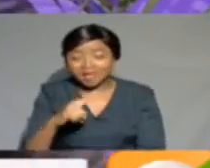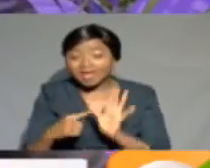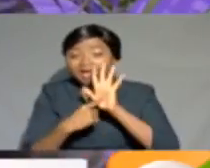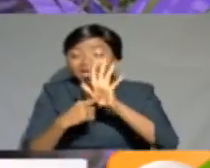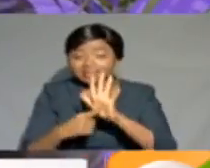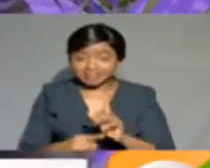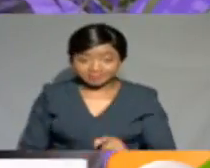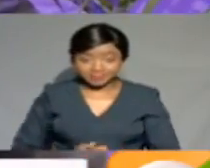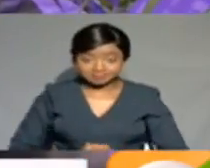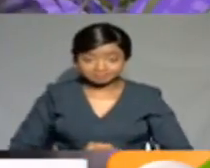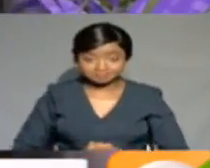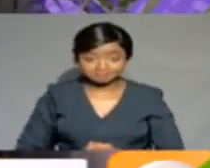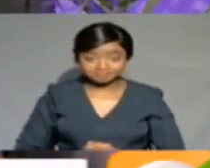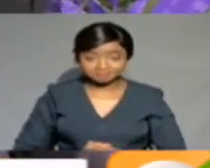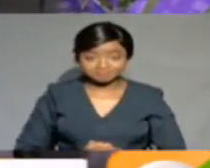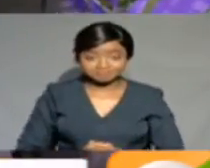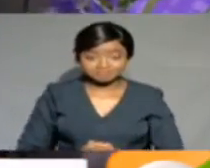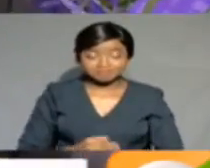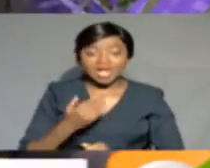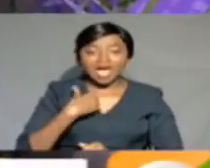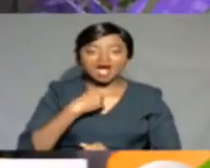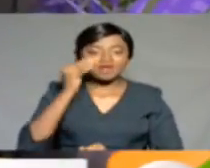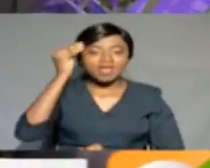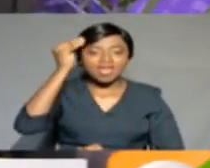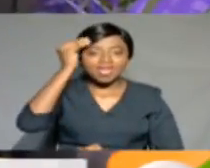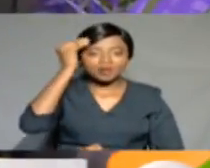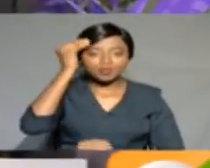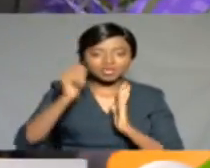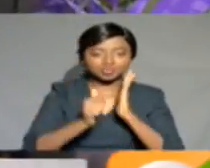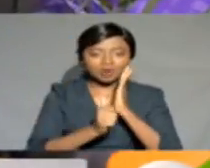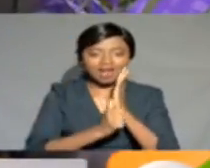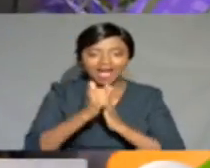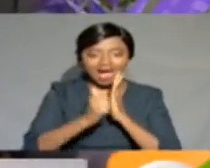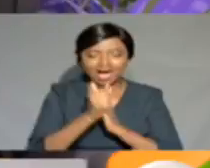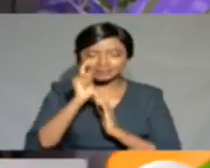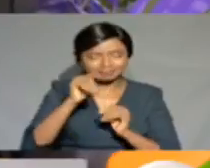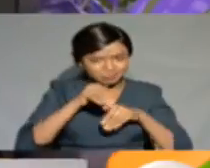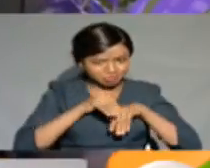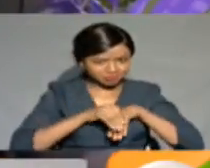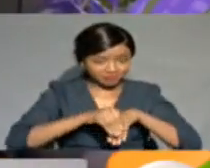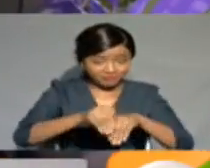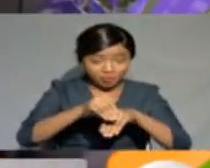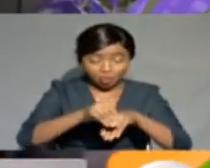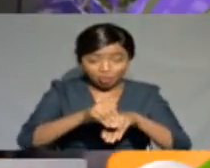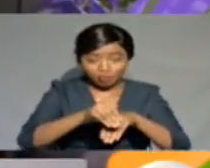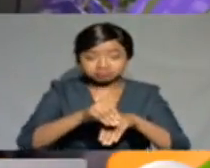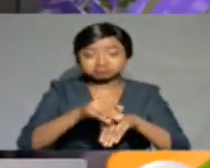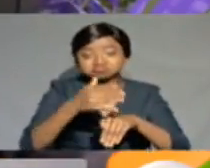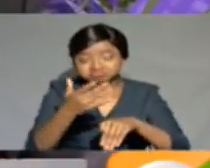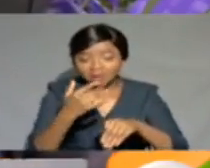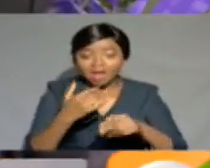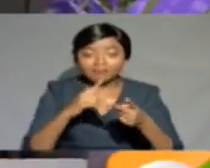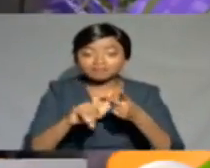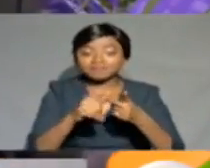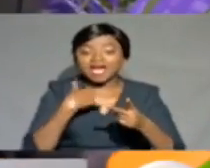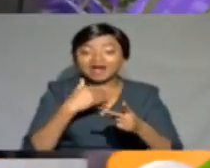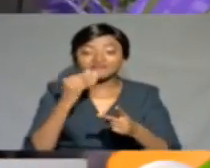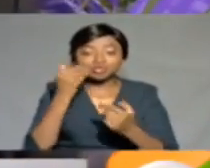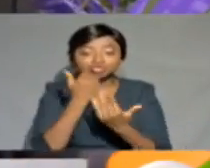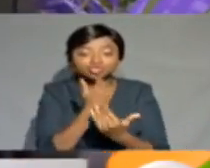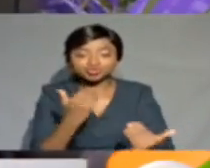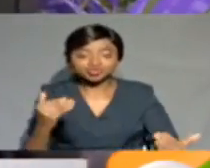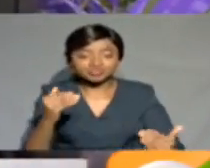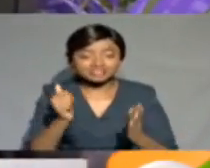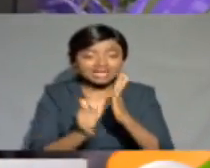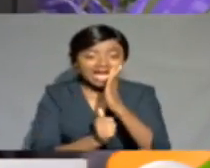example, we have an Education Act in which we have to operate through. We have the Children's Act,